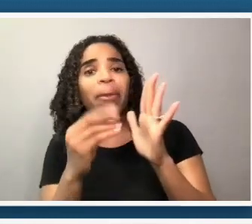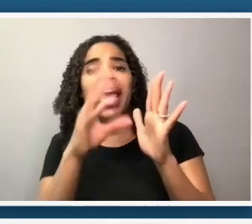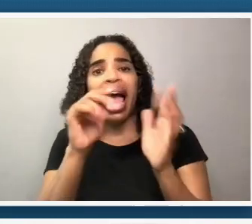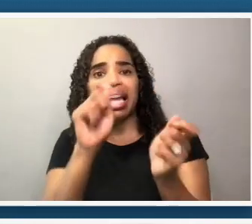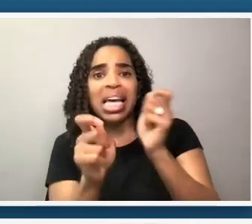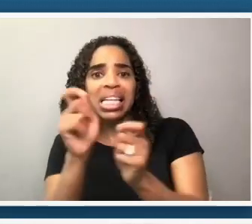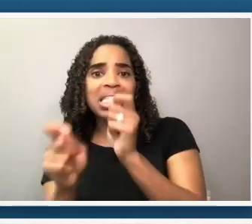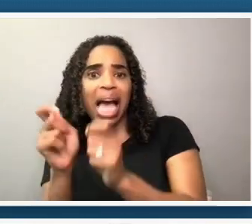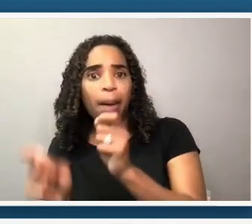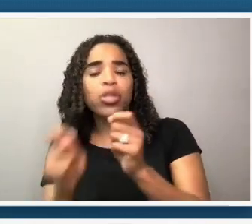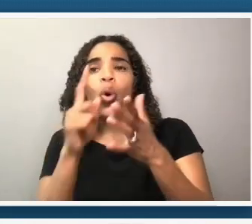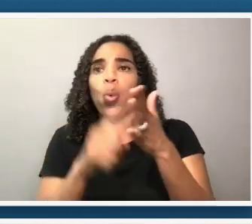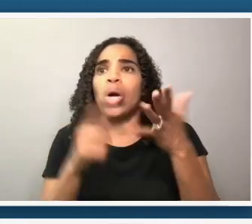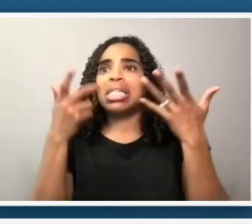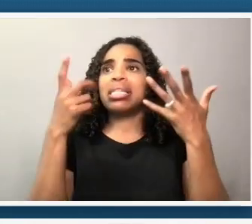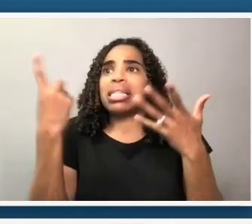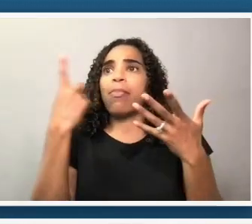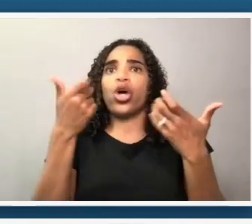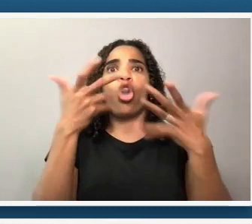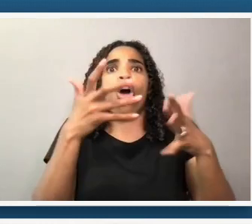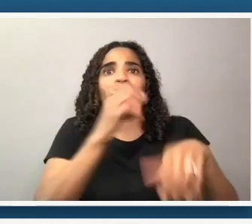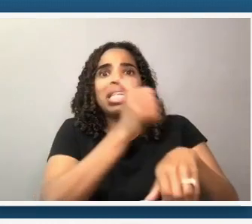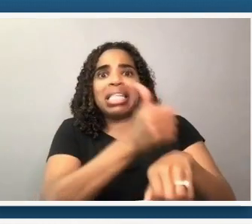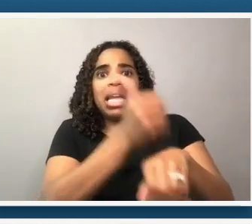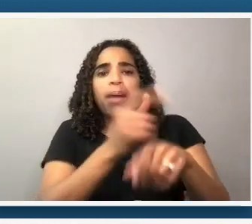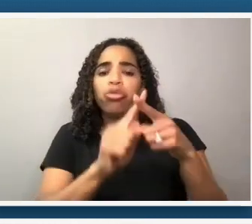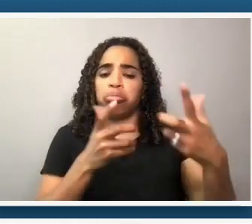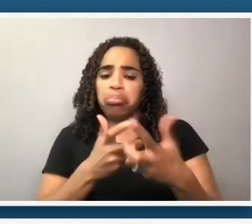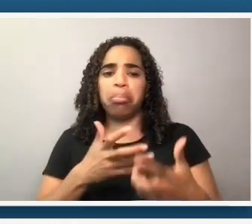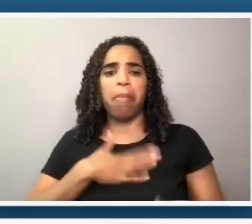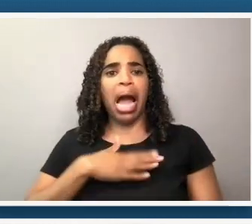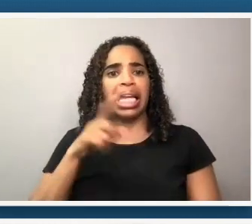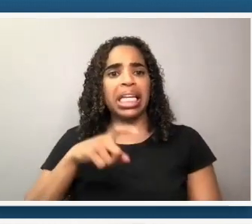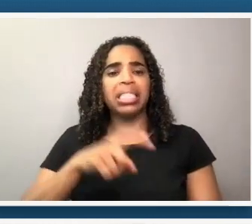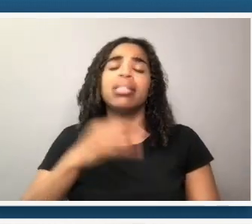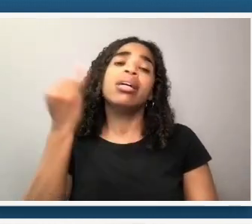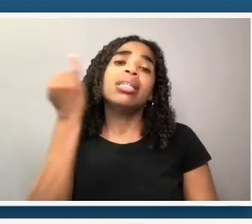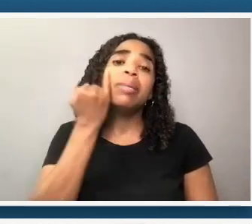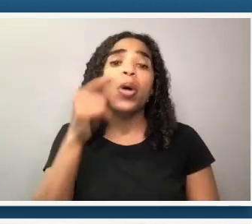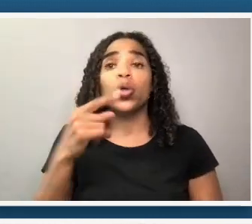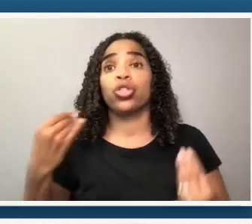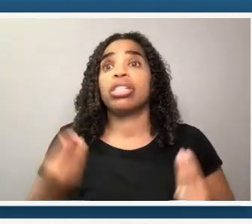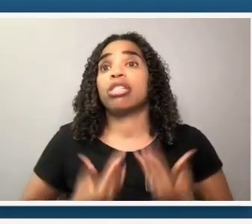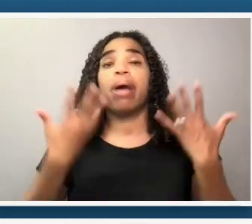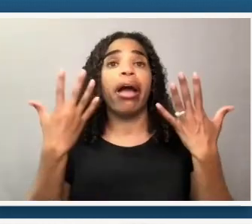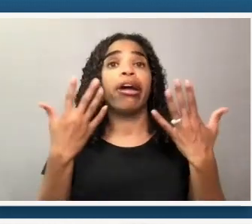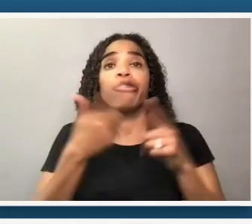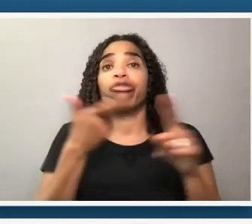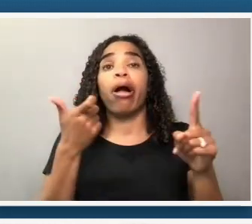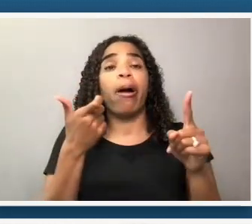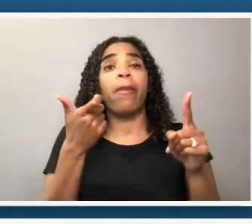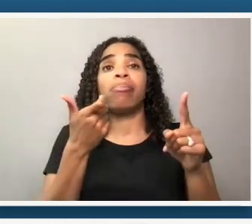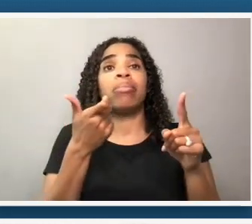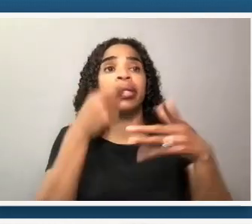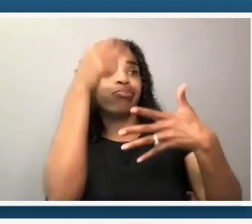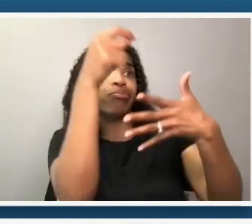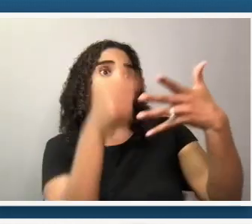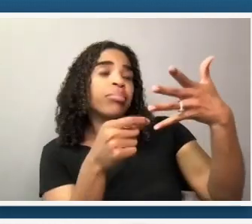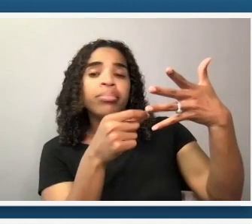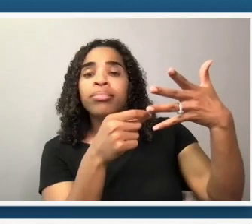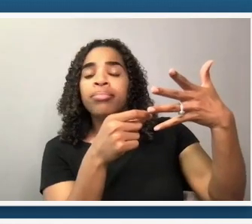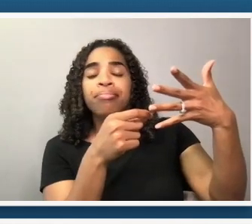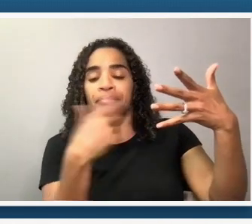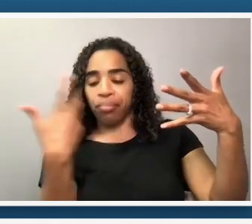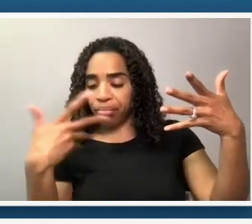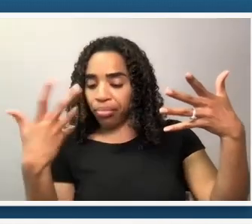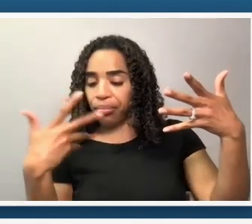that someone else has created to fit your learning needs. So if you're inspired by a collection that